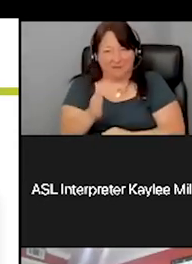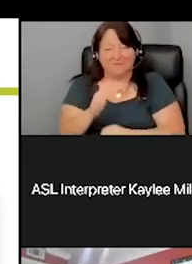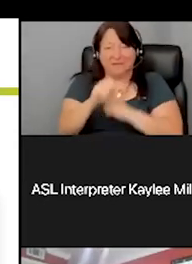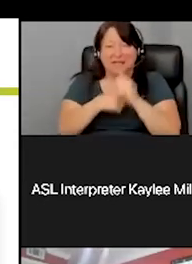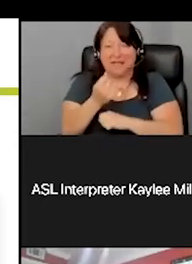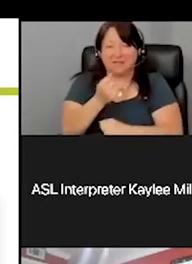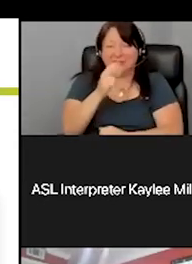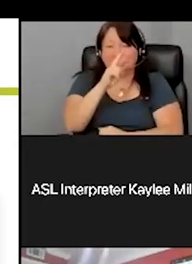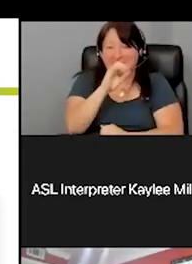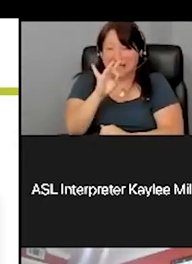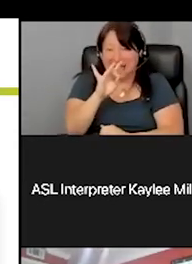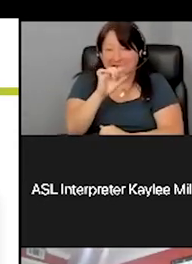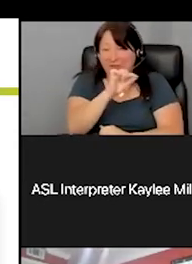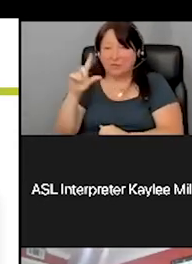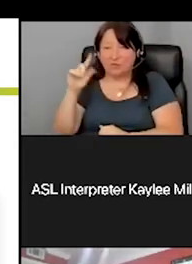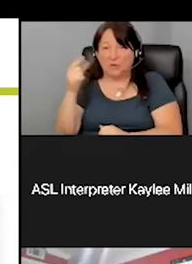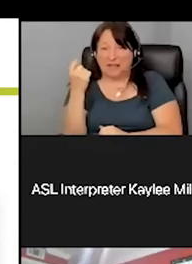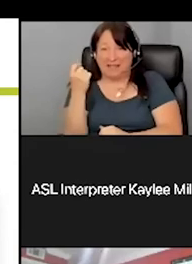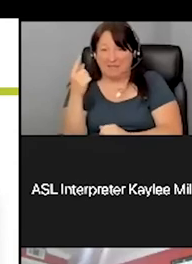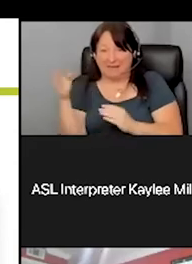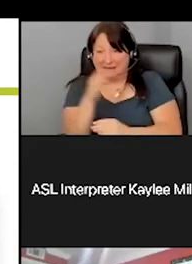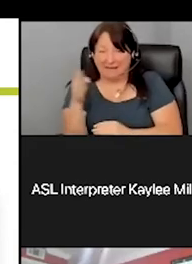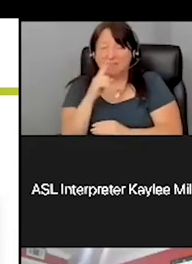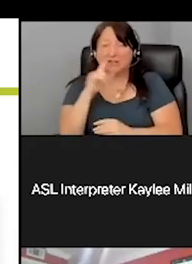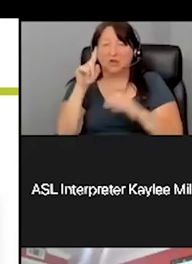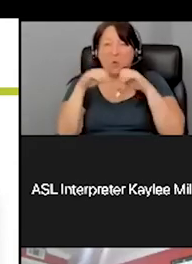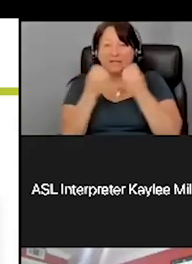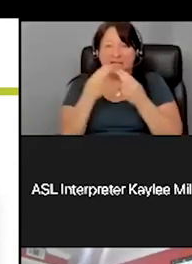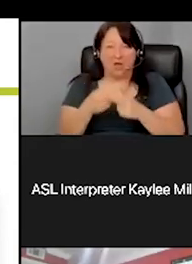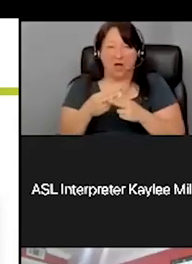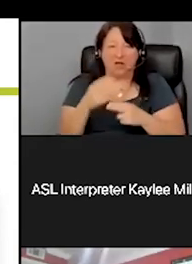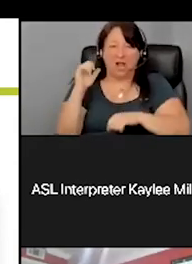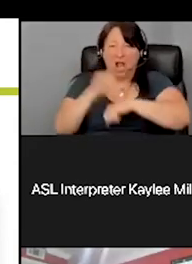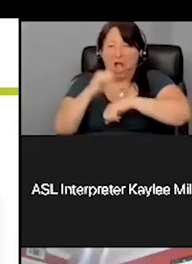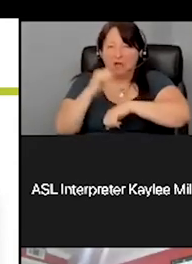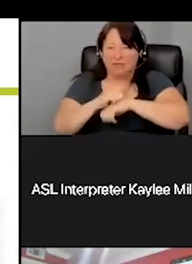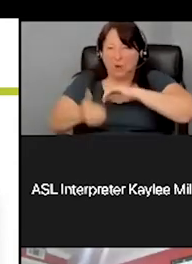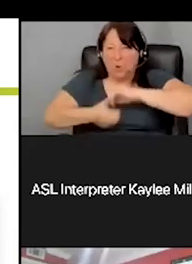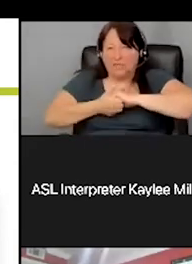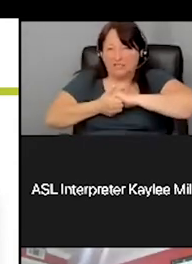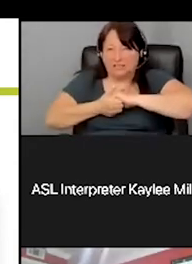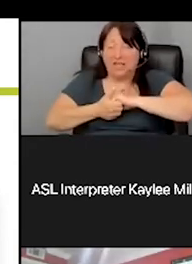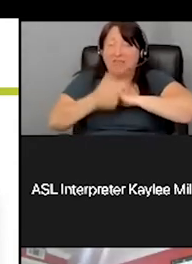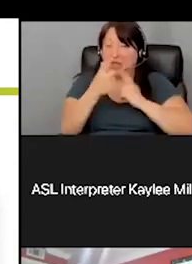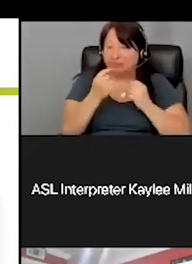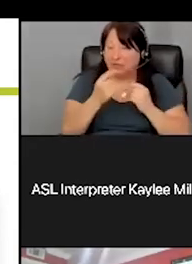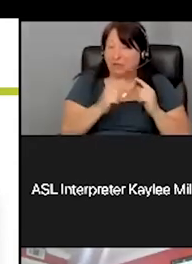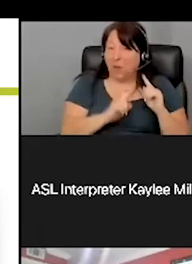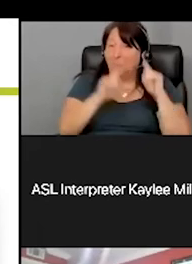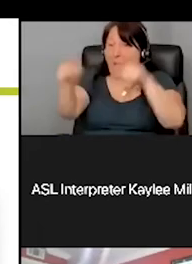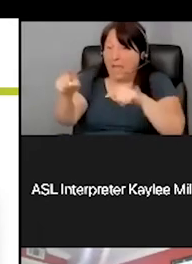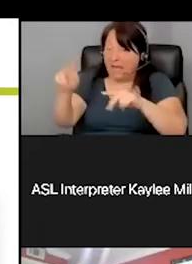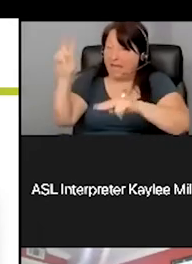From 2008 to 2011, there's an organization called the Concrete Coalition that went out there and surveyed